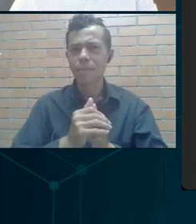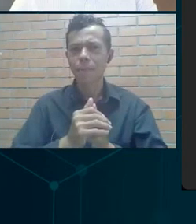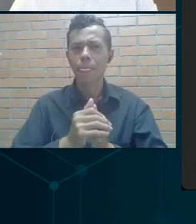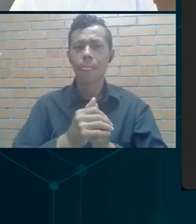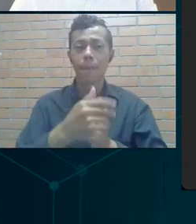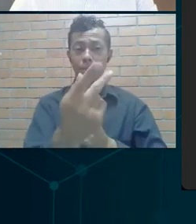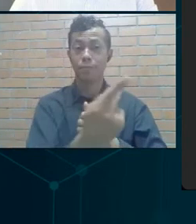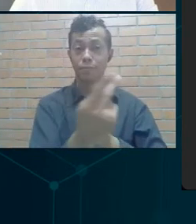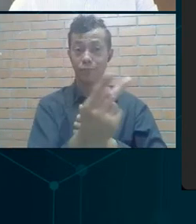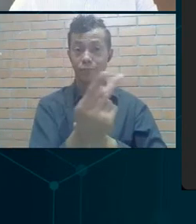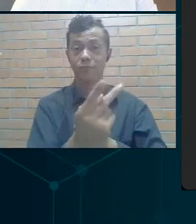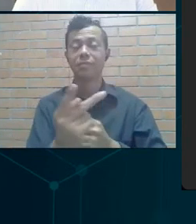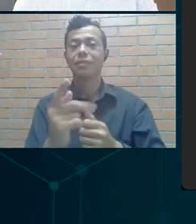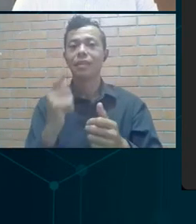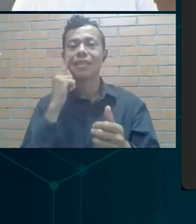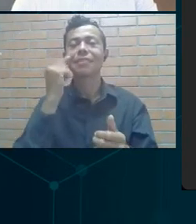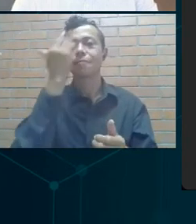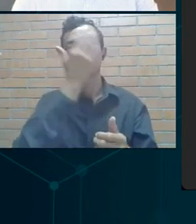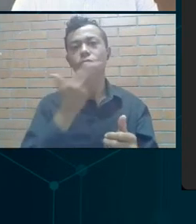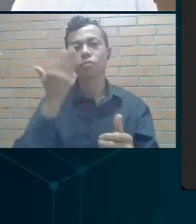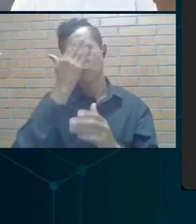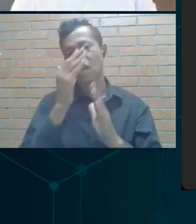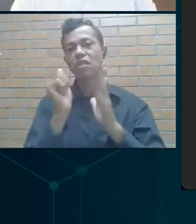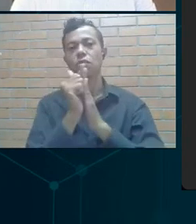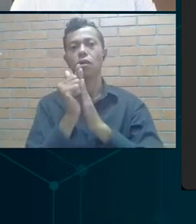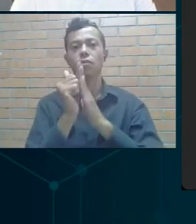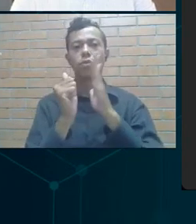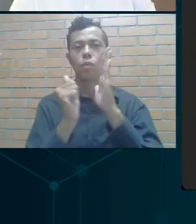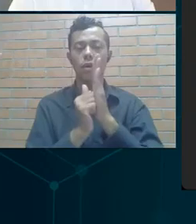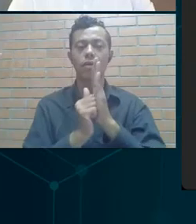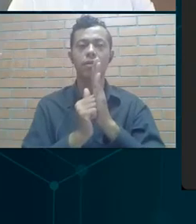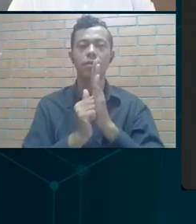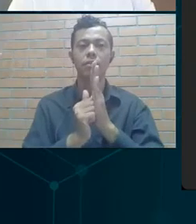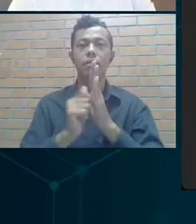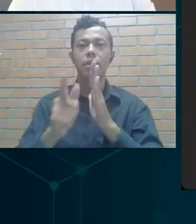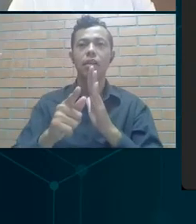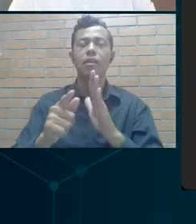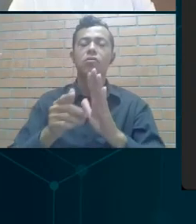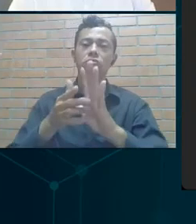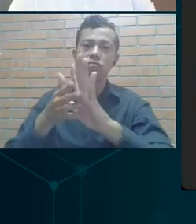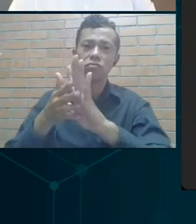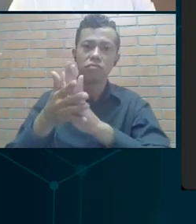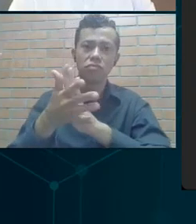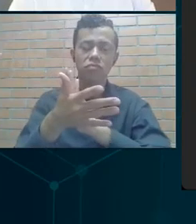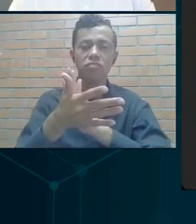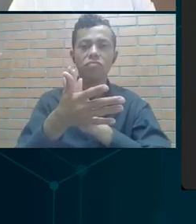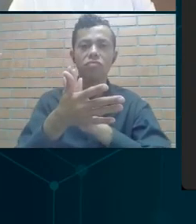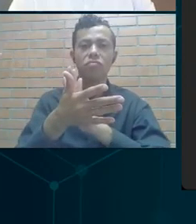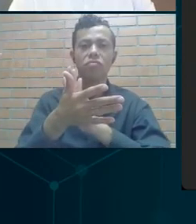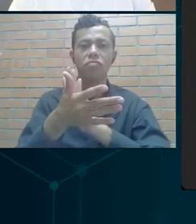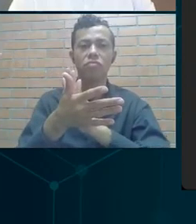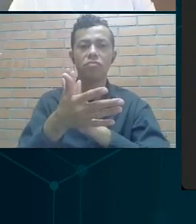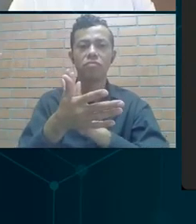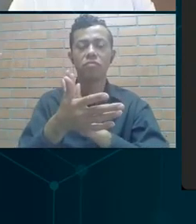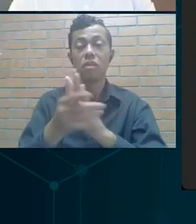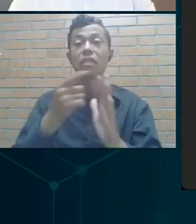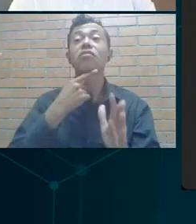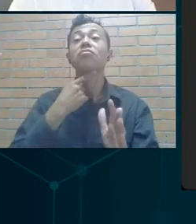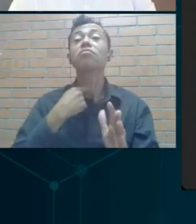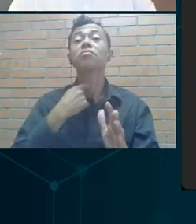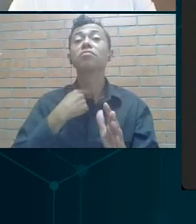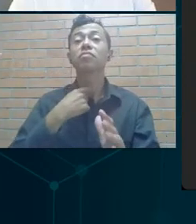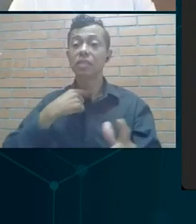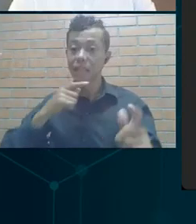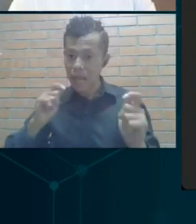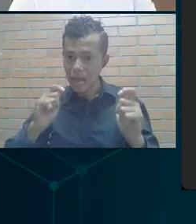if we were a company, we'd switch then to maybe software that was supported by, say, AWS. So you